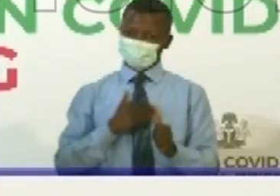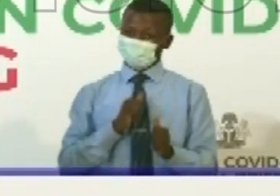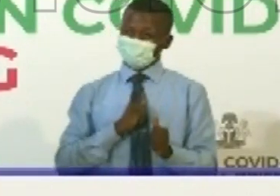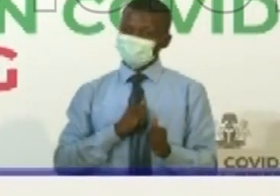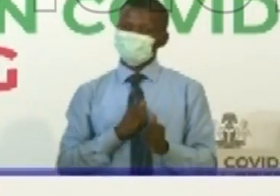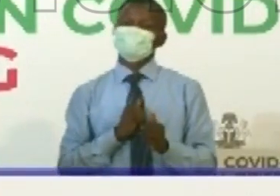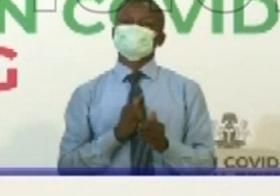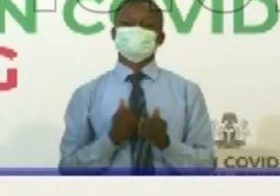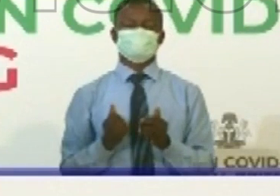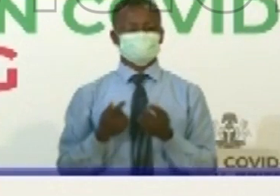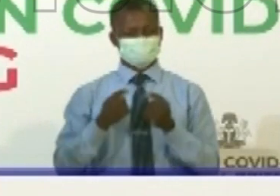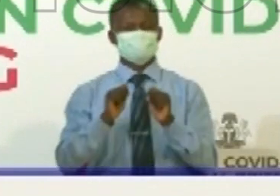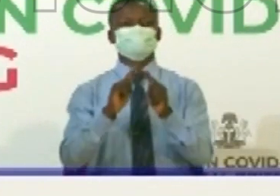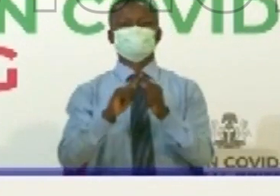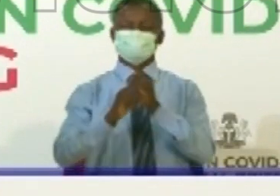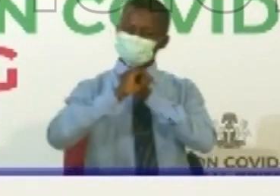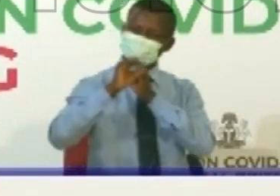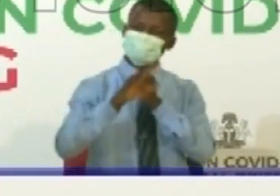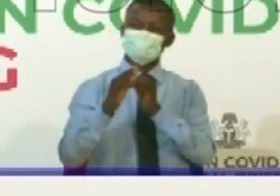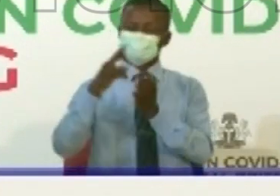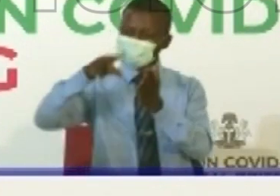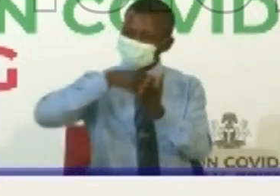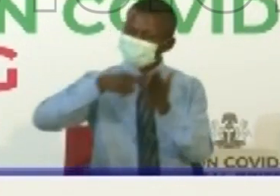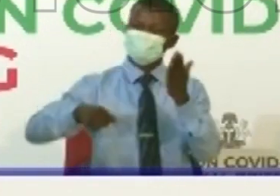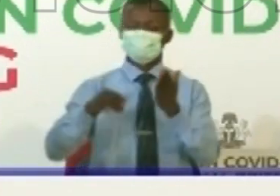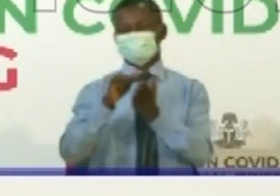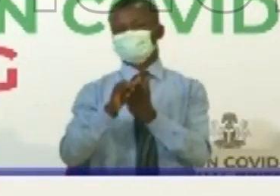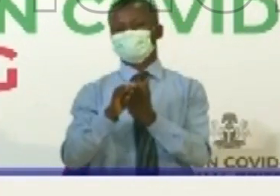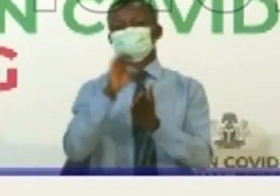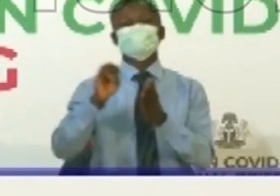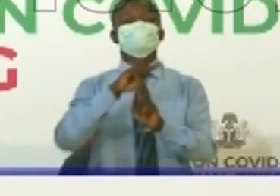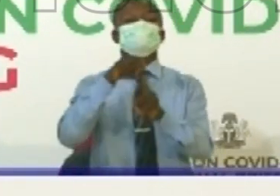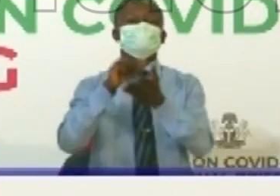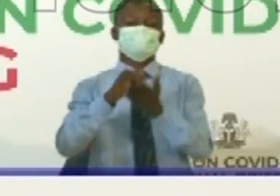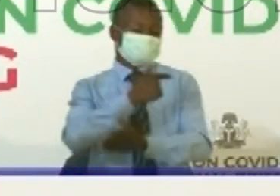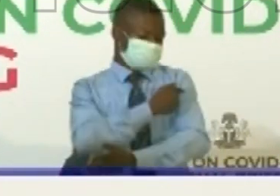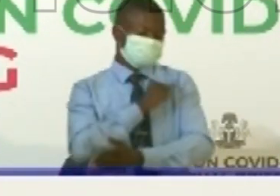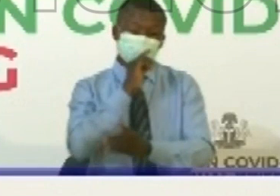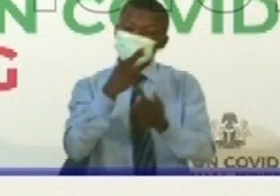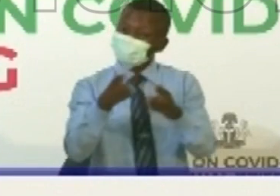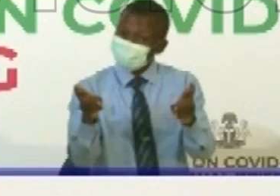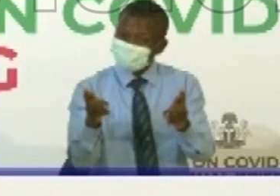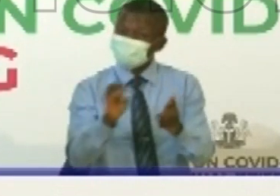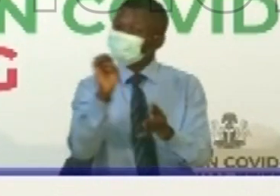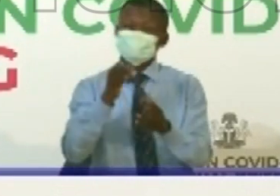we did that to correct that impression. And even when the vaccine is ready at all,